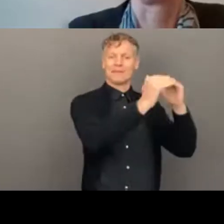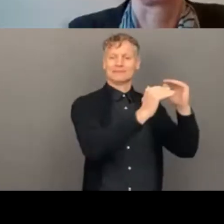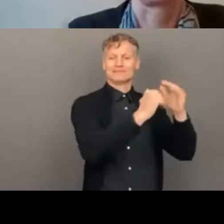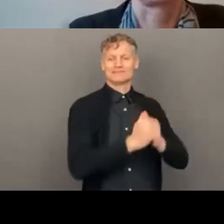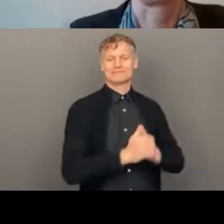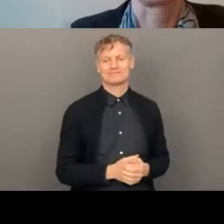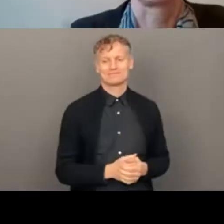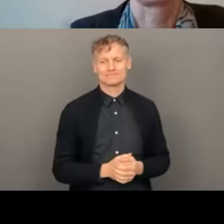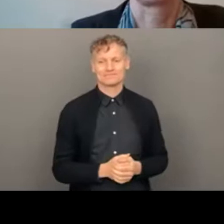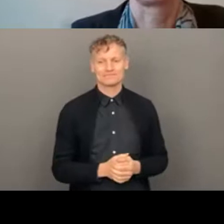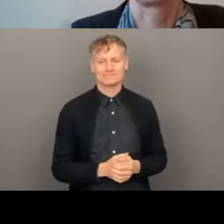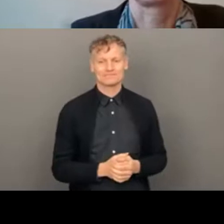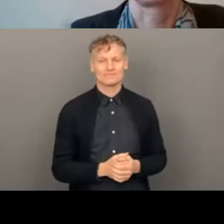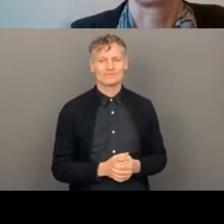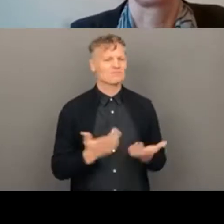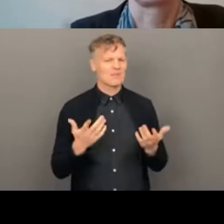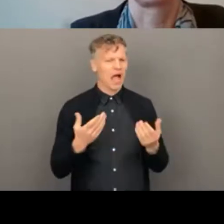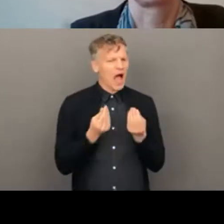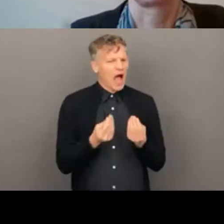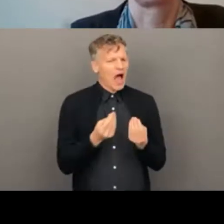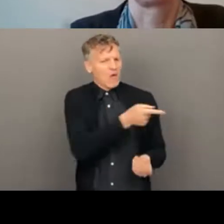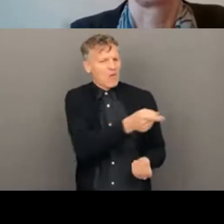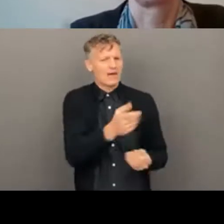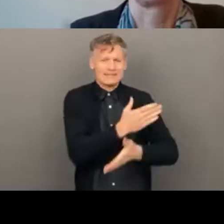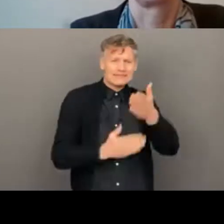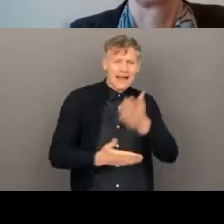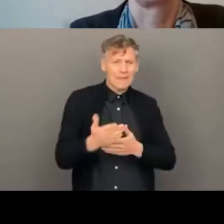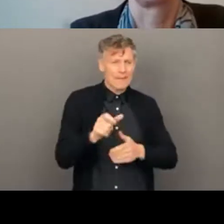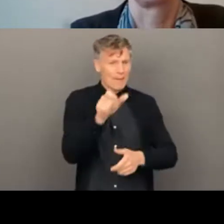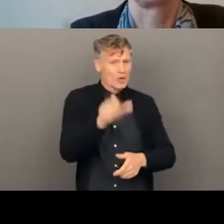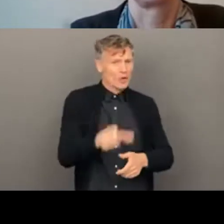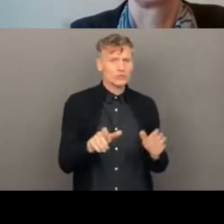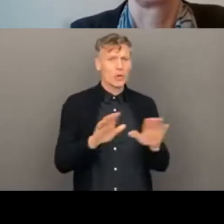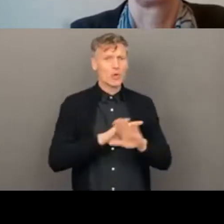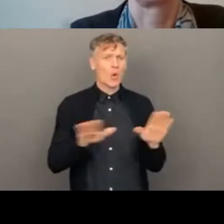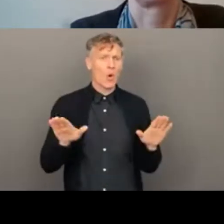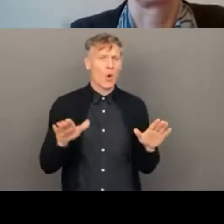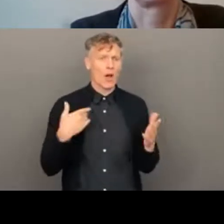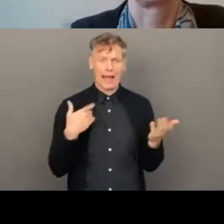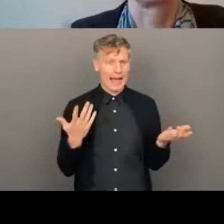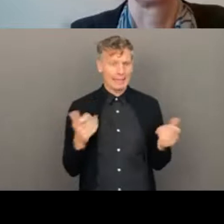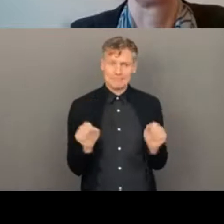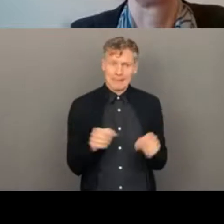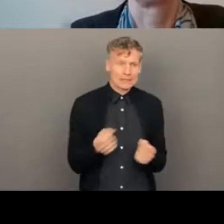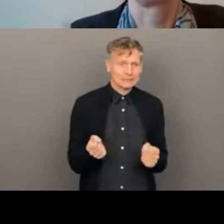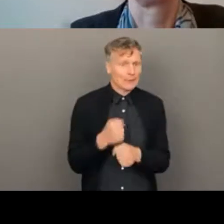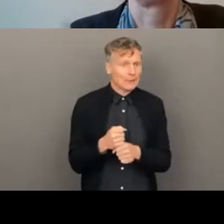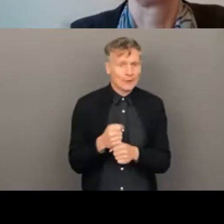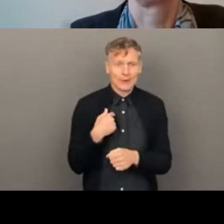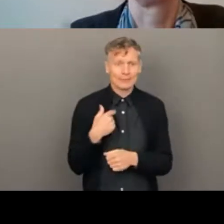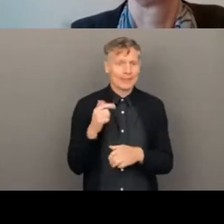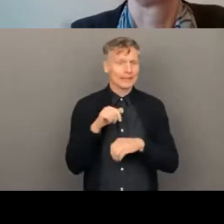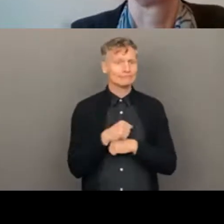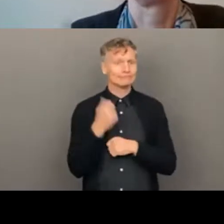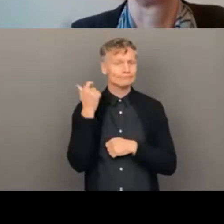can be the productive citizen in family and the community. So the private sector ownership should